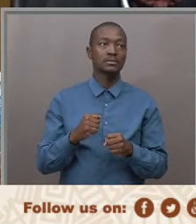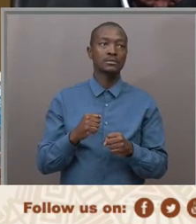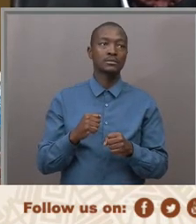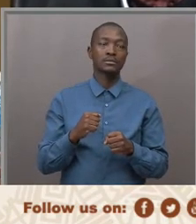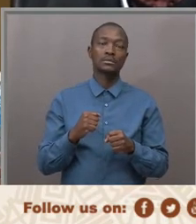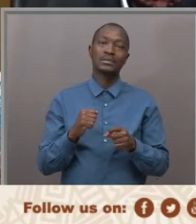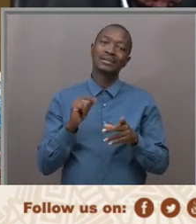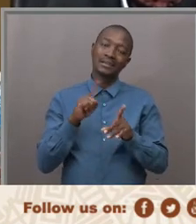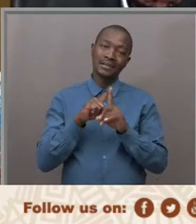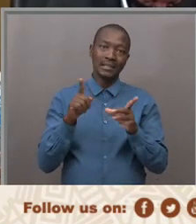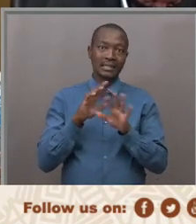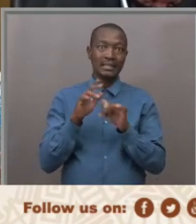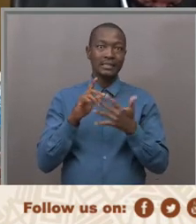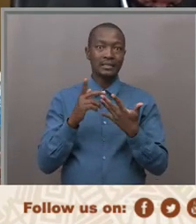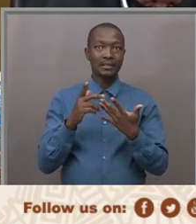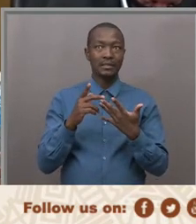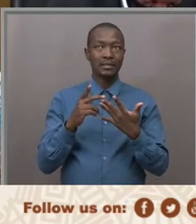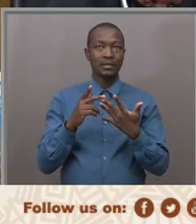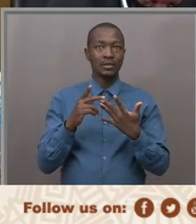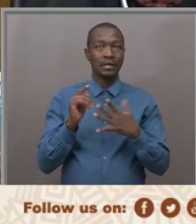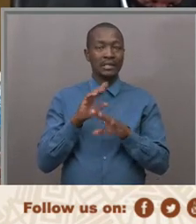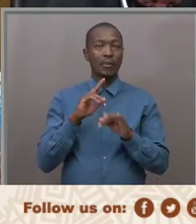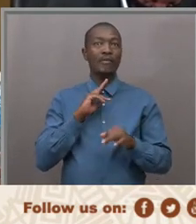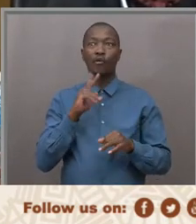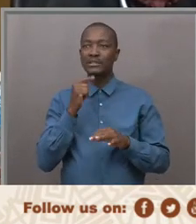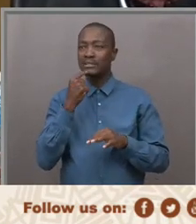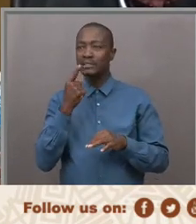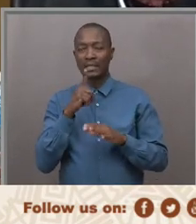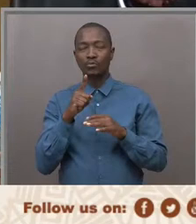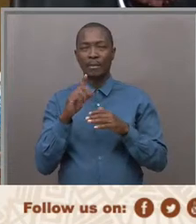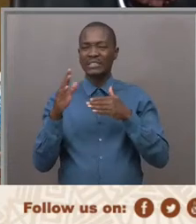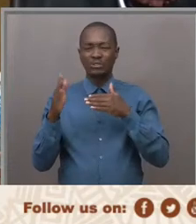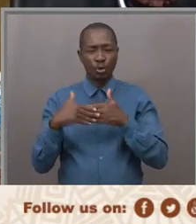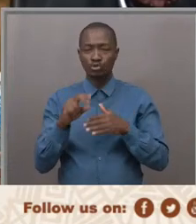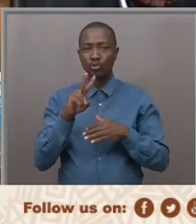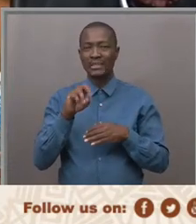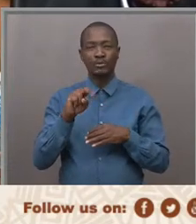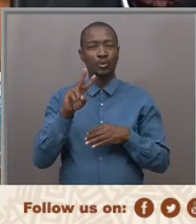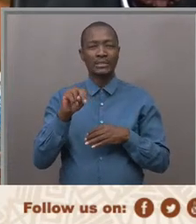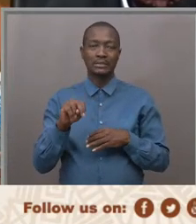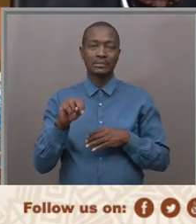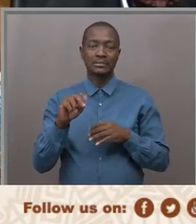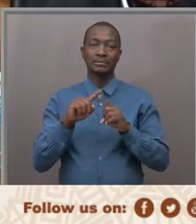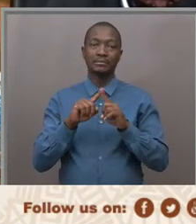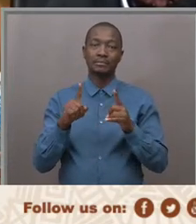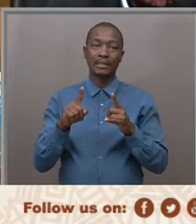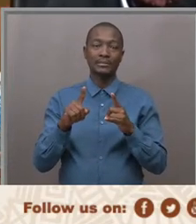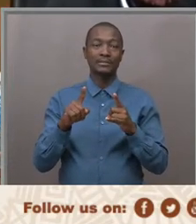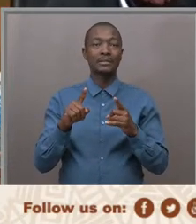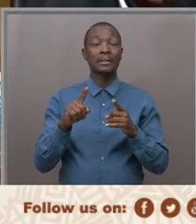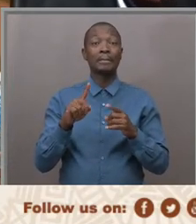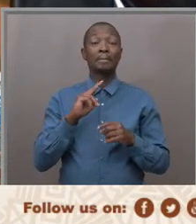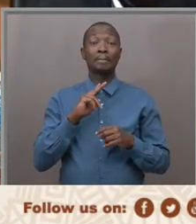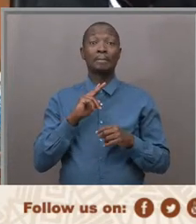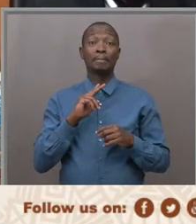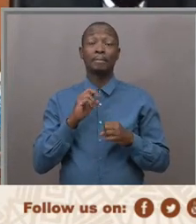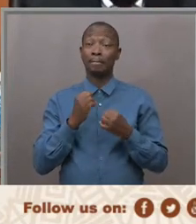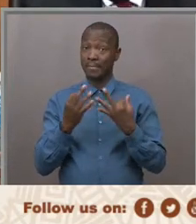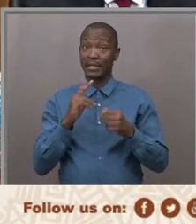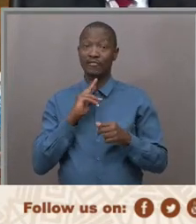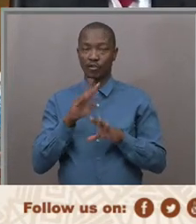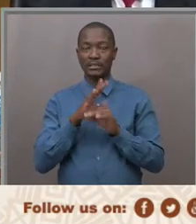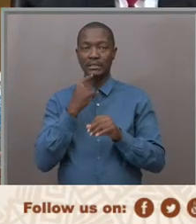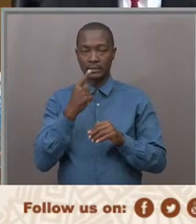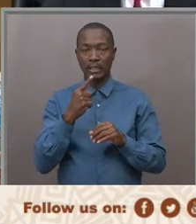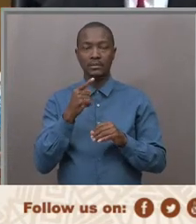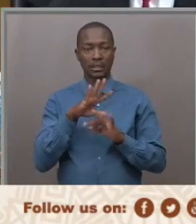we must just shut down in 2020. I am glad that many voices said we must continue, including